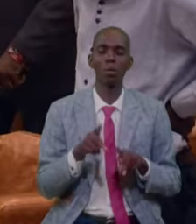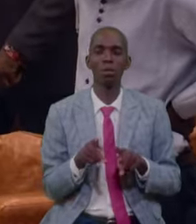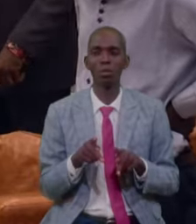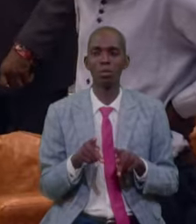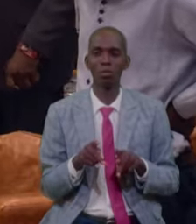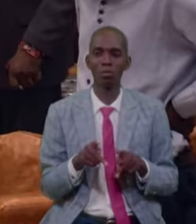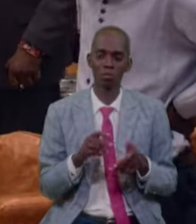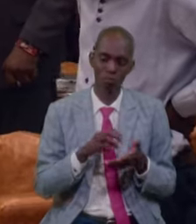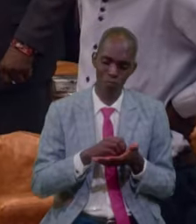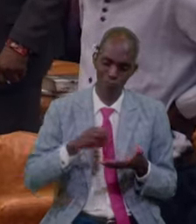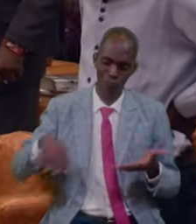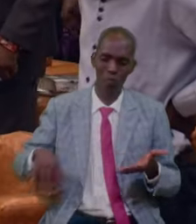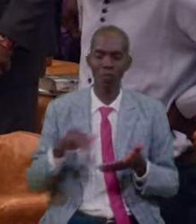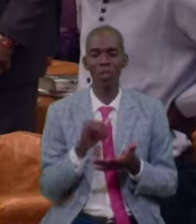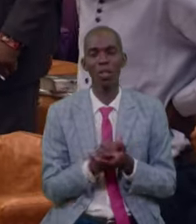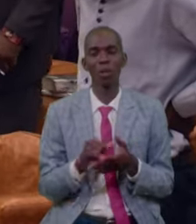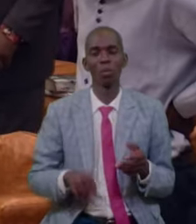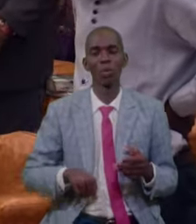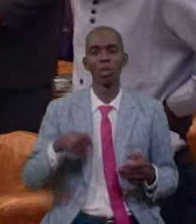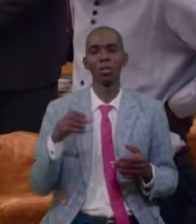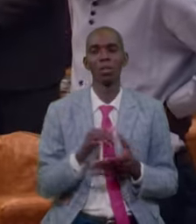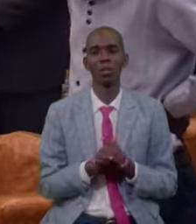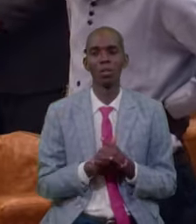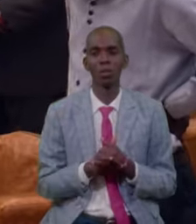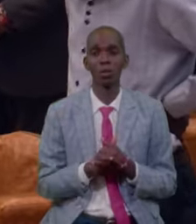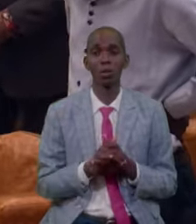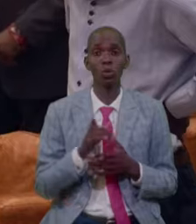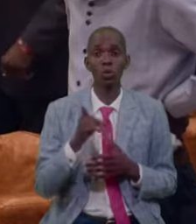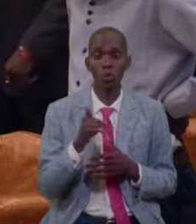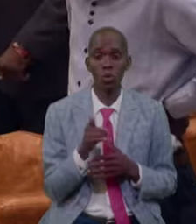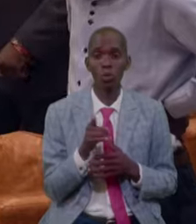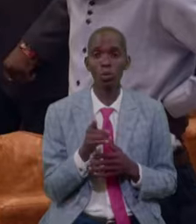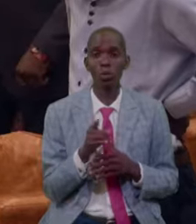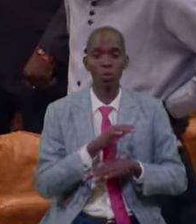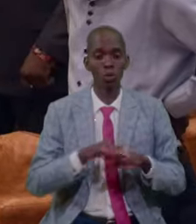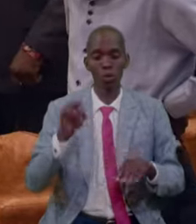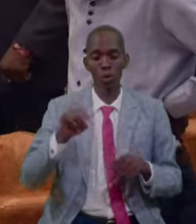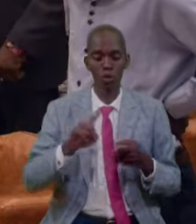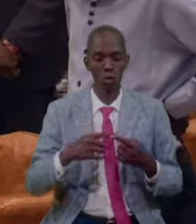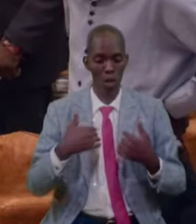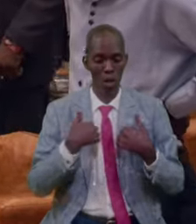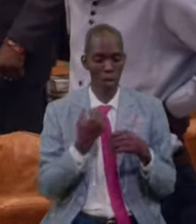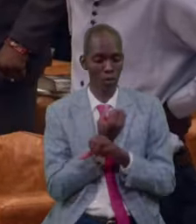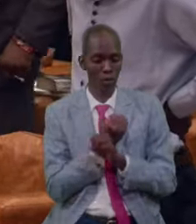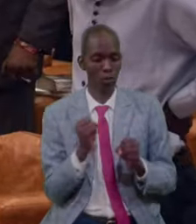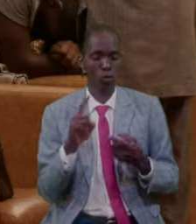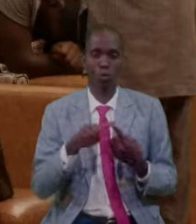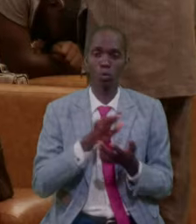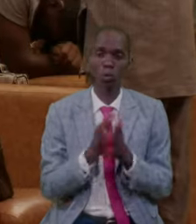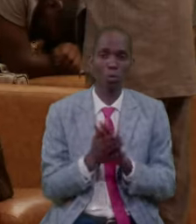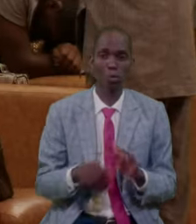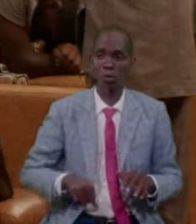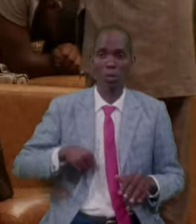Anybody can have pride. You don't have to have salvation to have pride. Grace to have